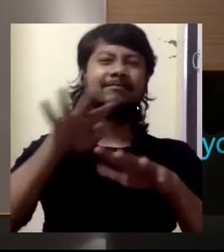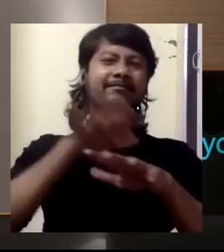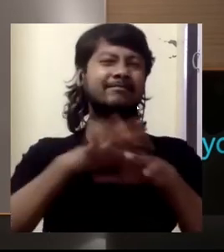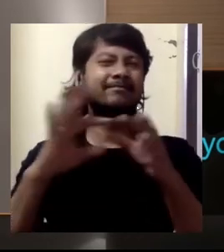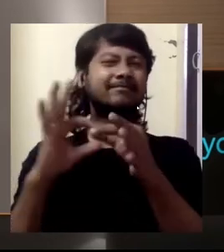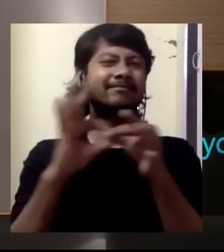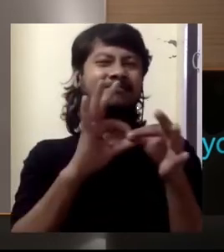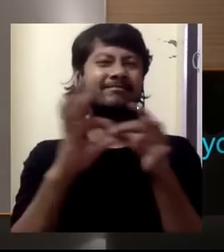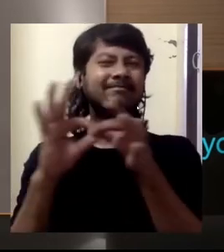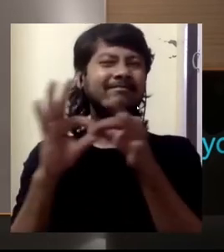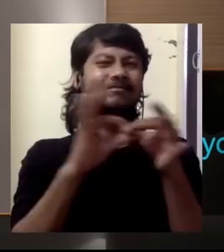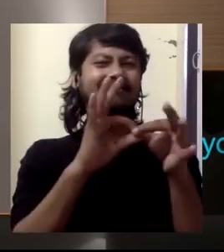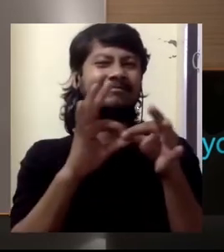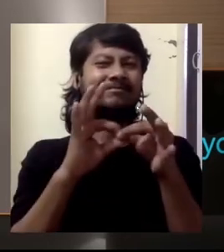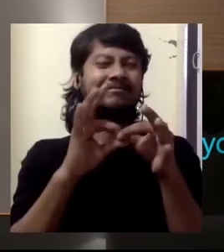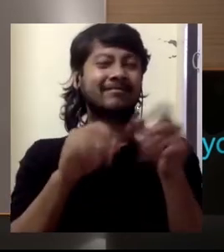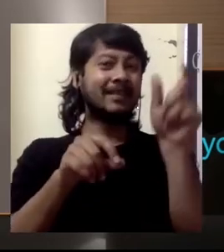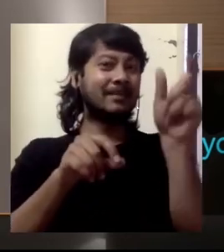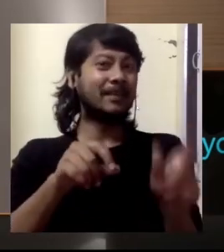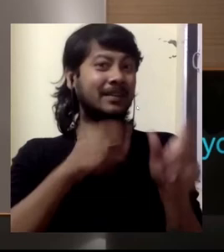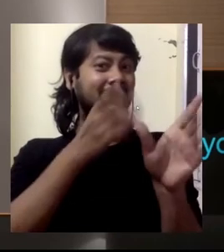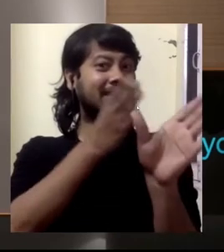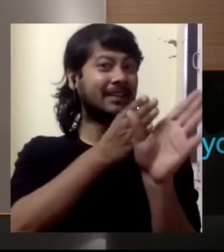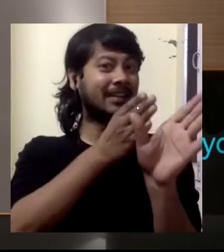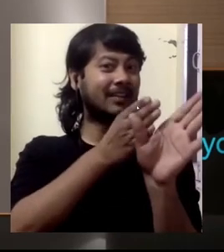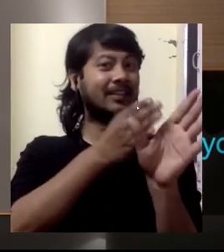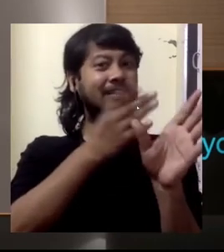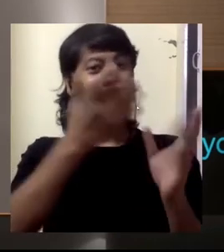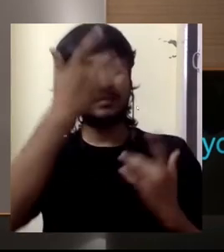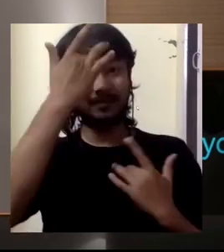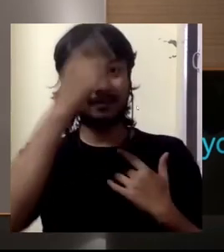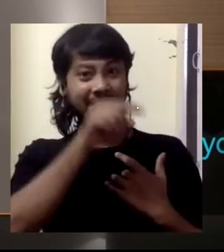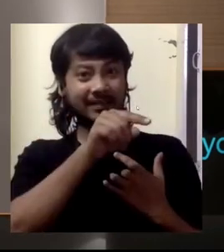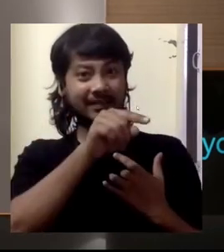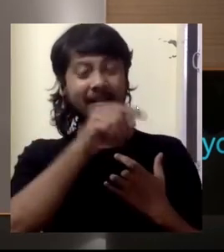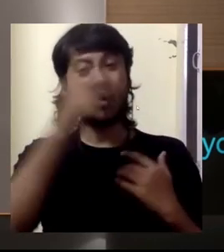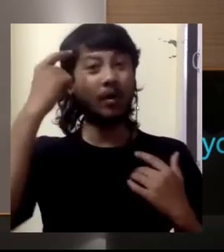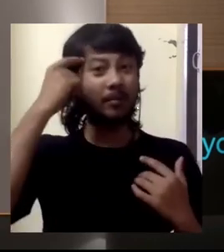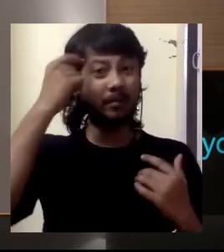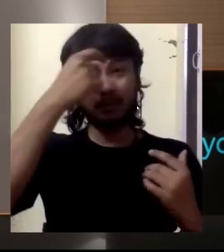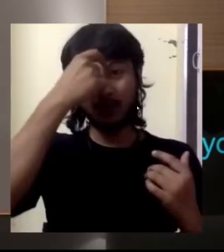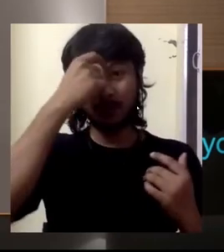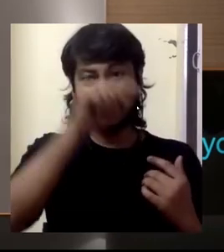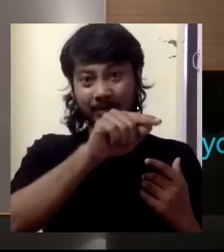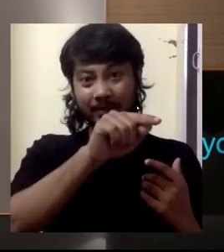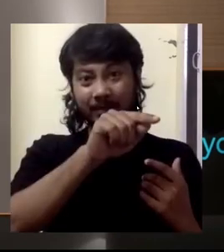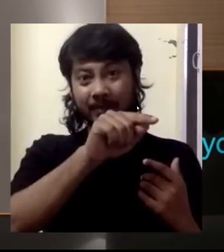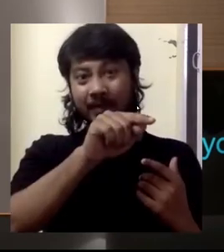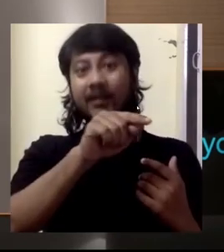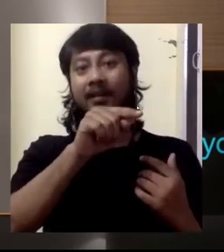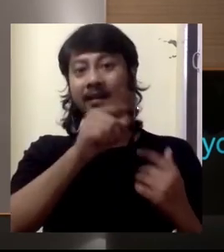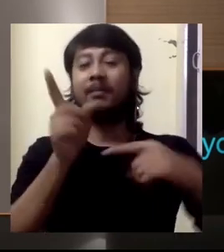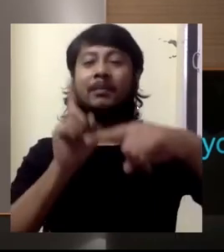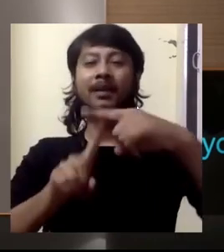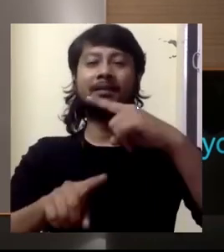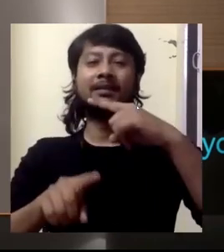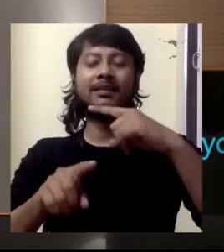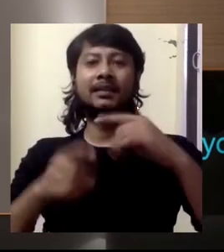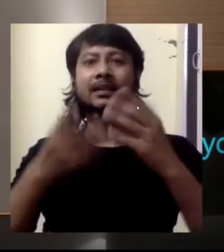the disease of mental illnesses in this country. And yet, you look at a 95% treatment